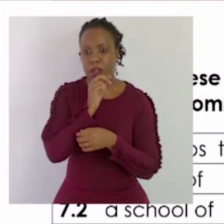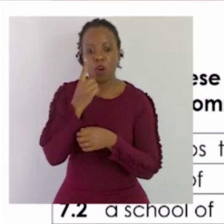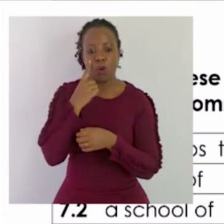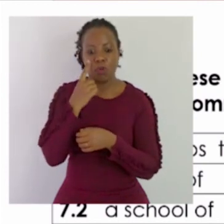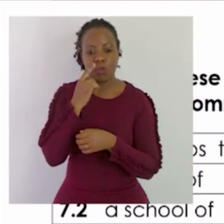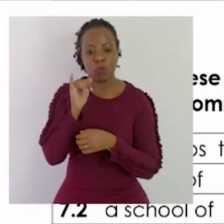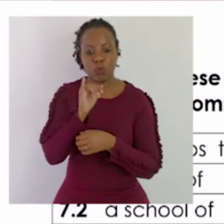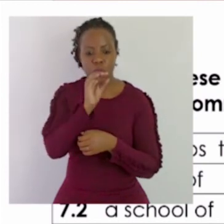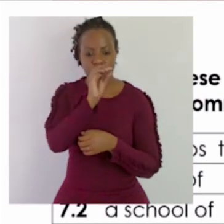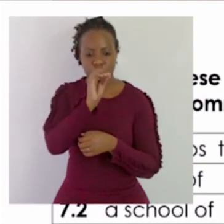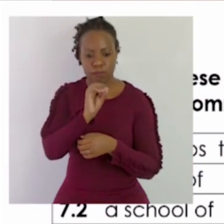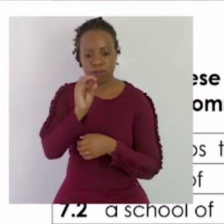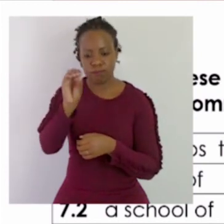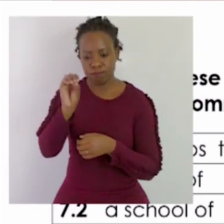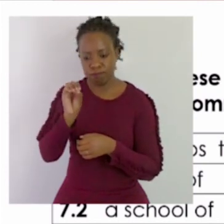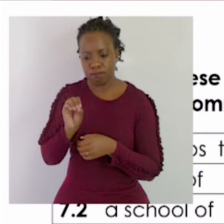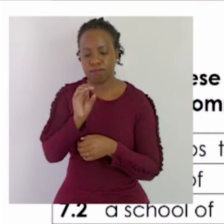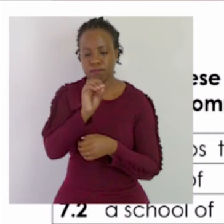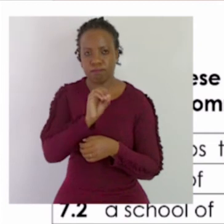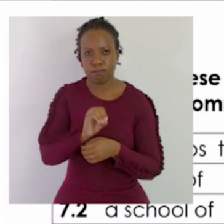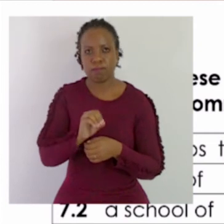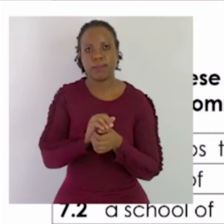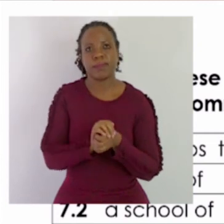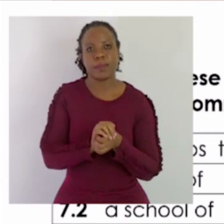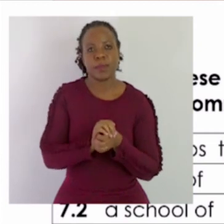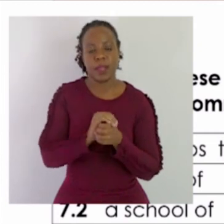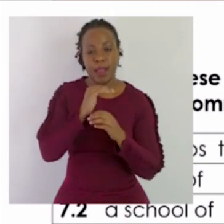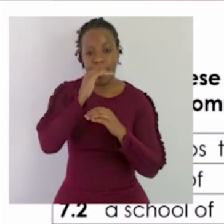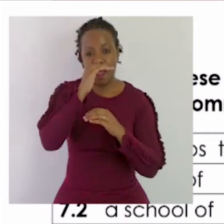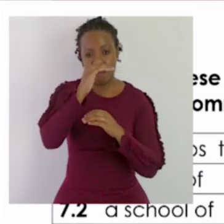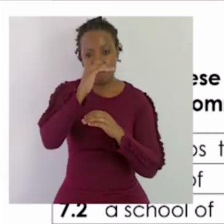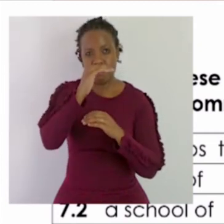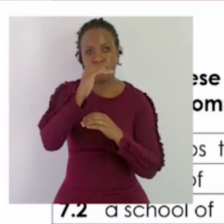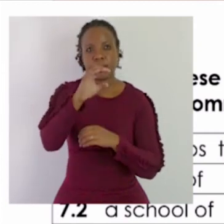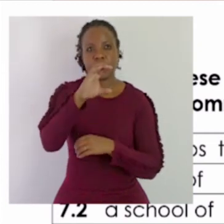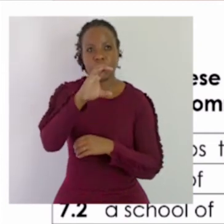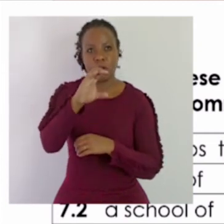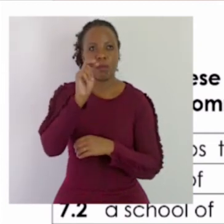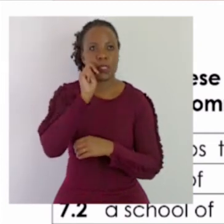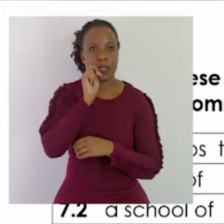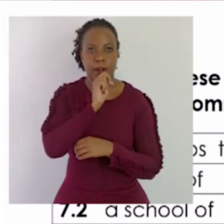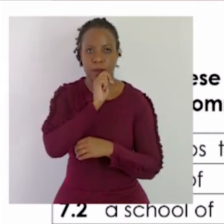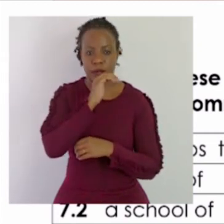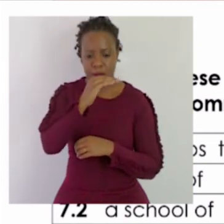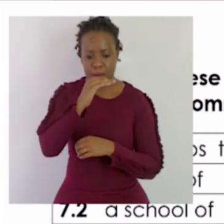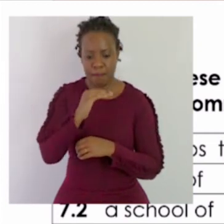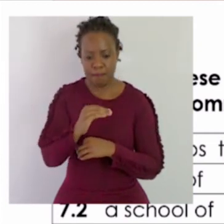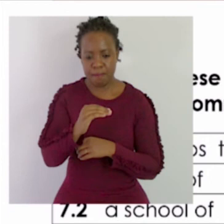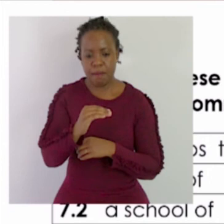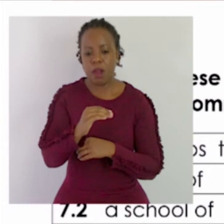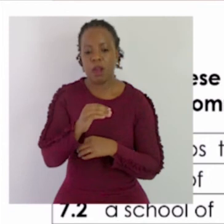Right. Common nouns, write the common noun in the box next to the